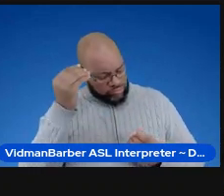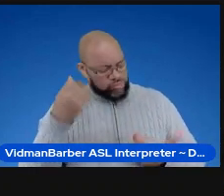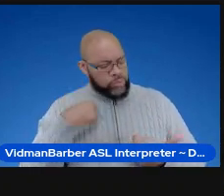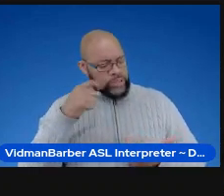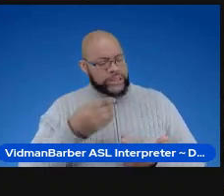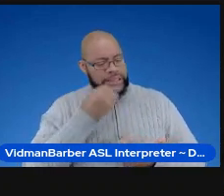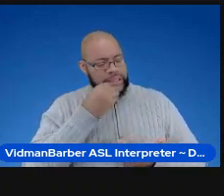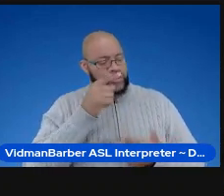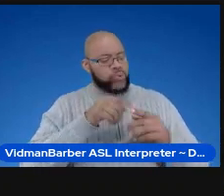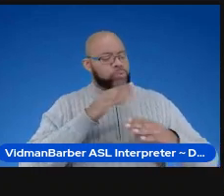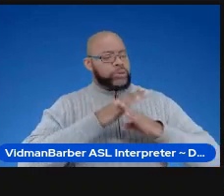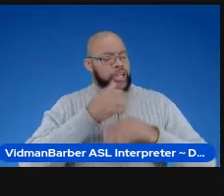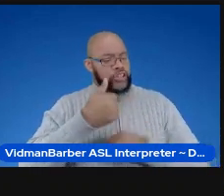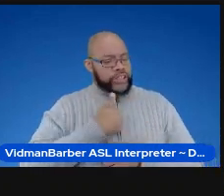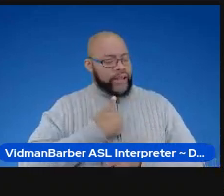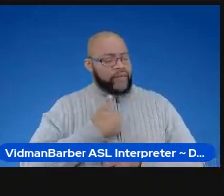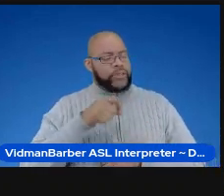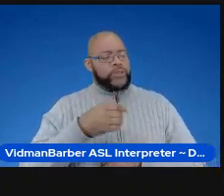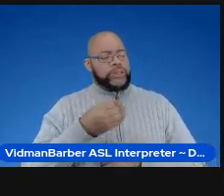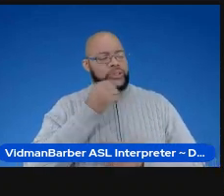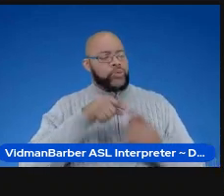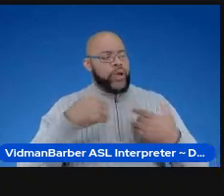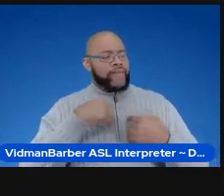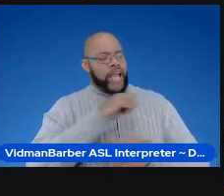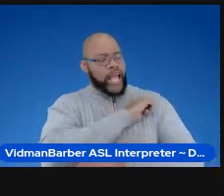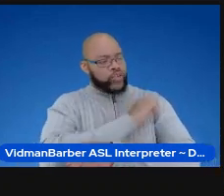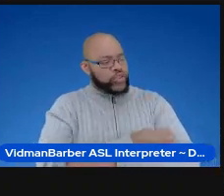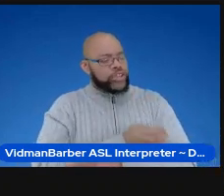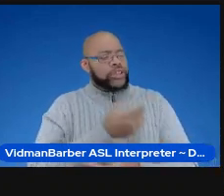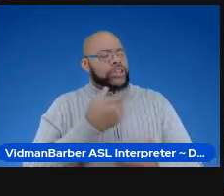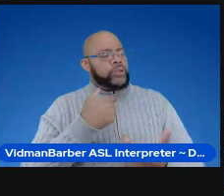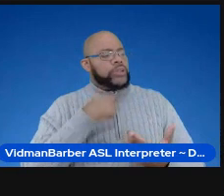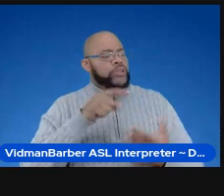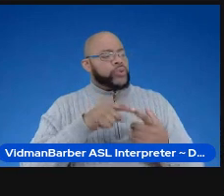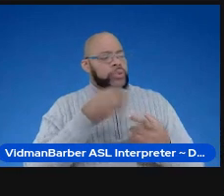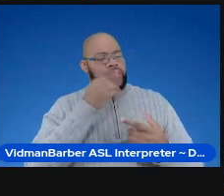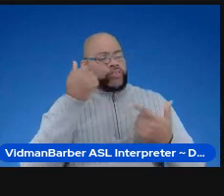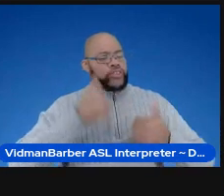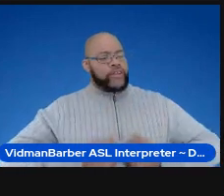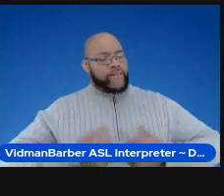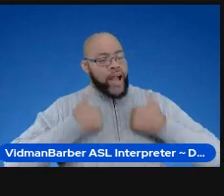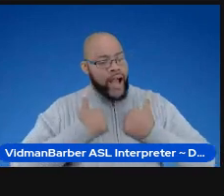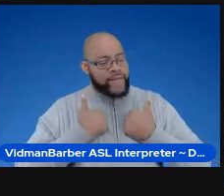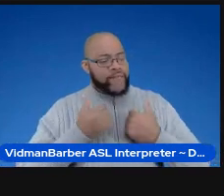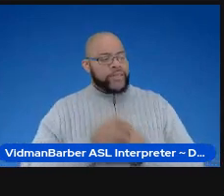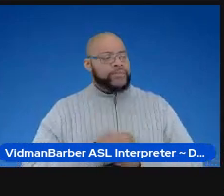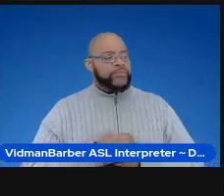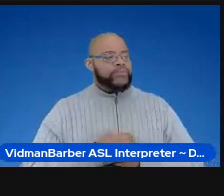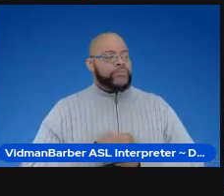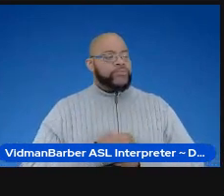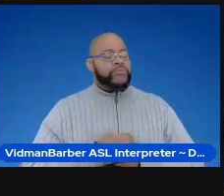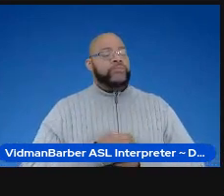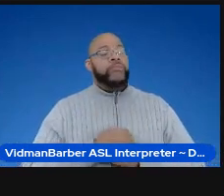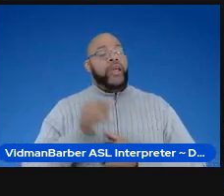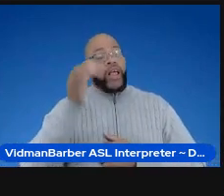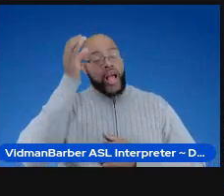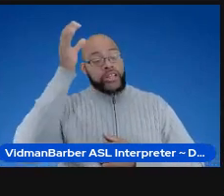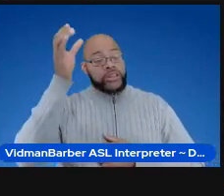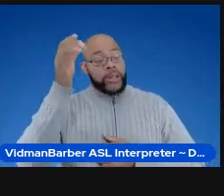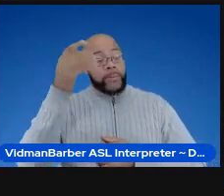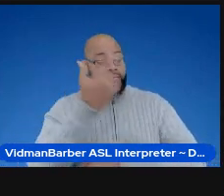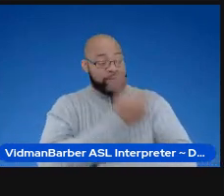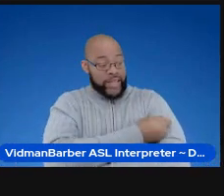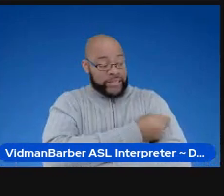eat to protect ourselves. We need to eat to have energy. We need to eat to survive. And with the concept of vaccines, when